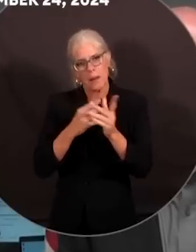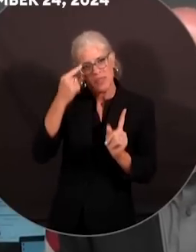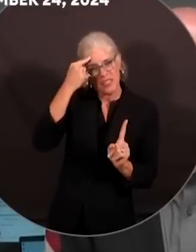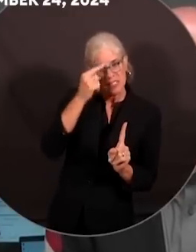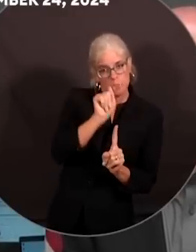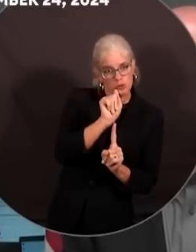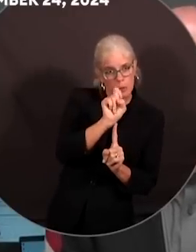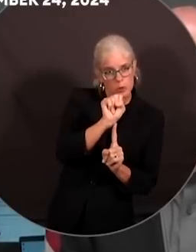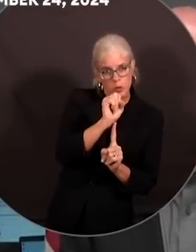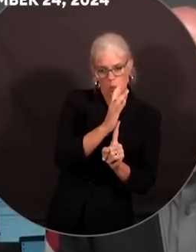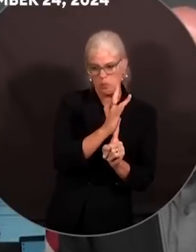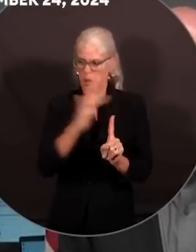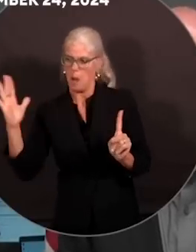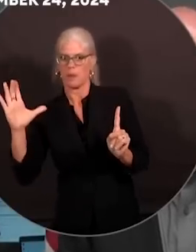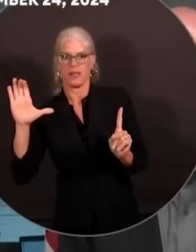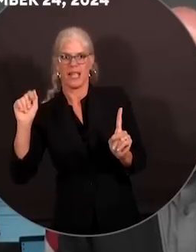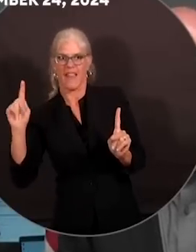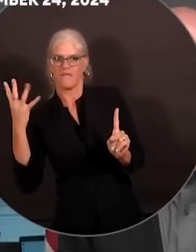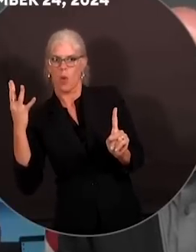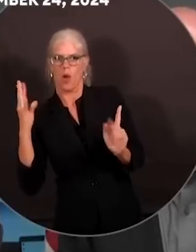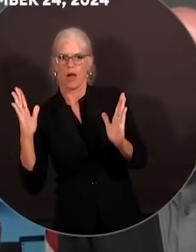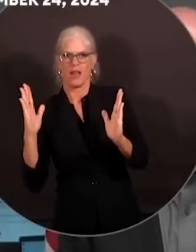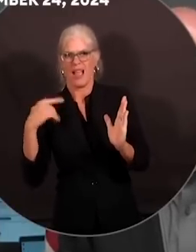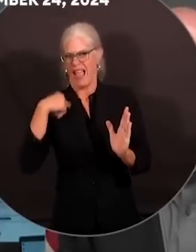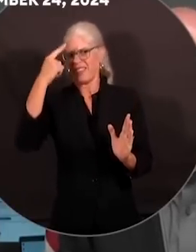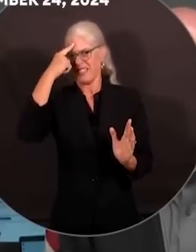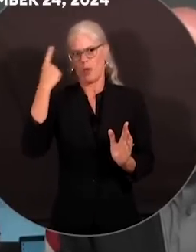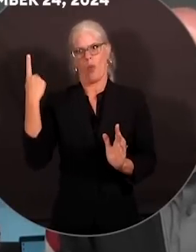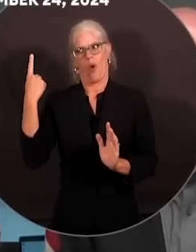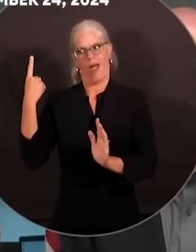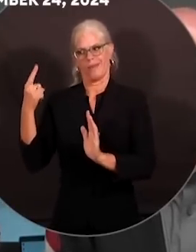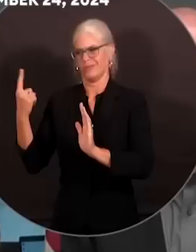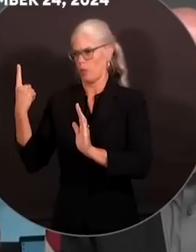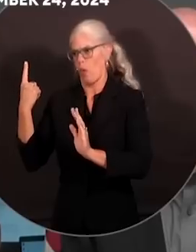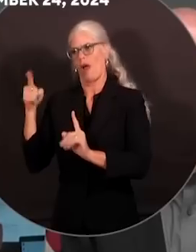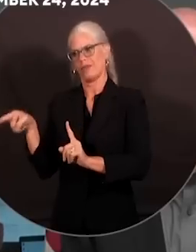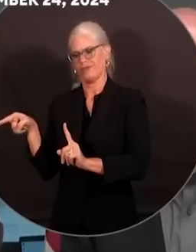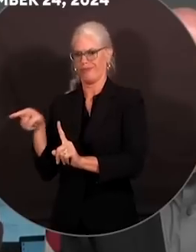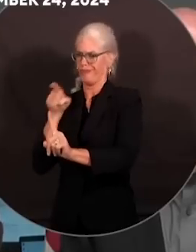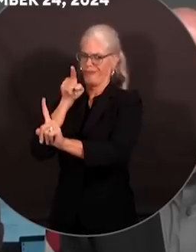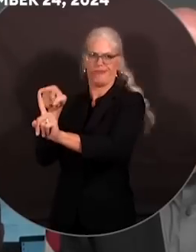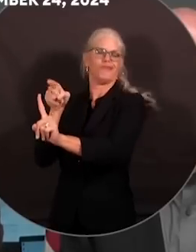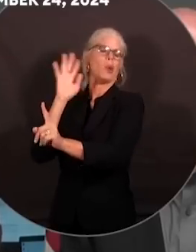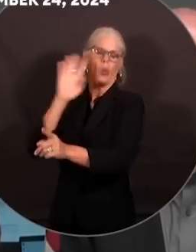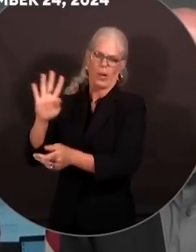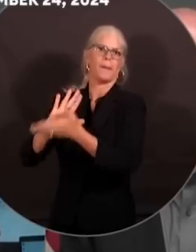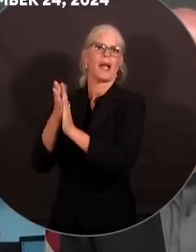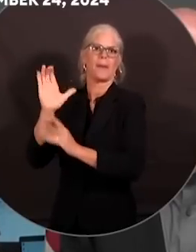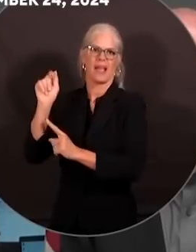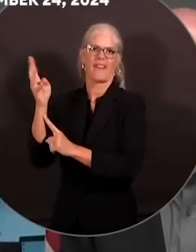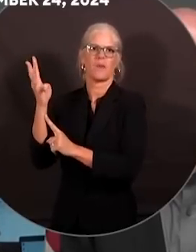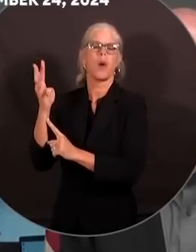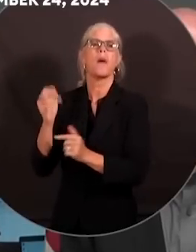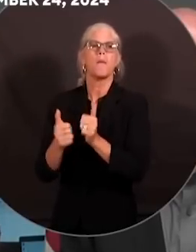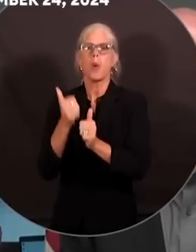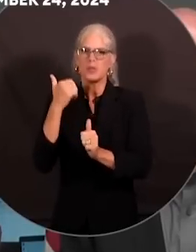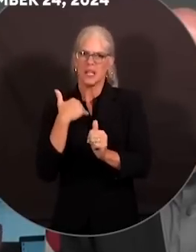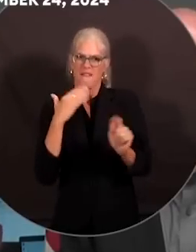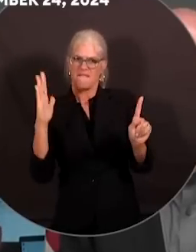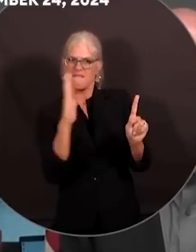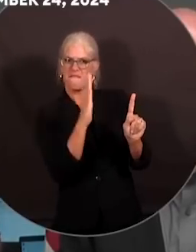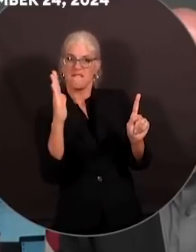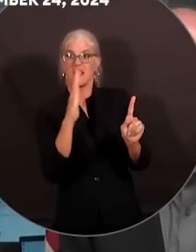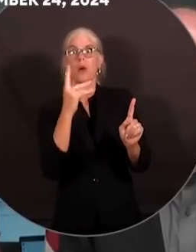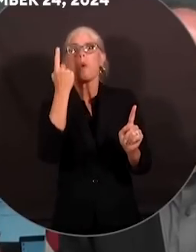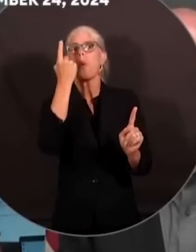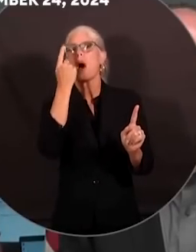think this morning there was one Cat 4 prediction. Now I think there's 3 models that have Cat 4. But then yesterday there was some that had Cat 5. None of the